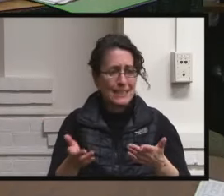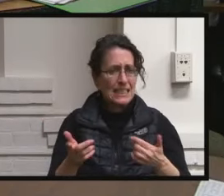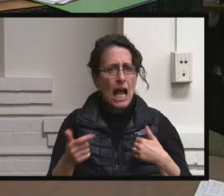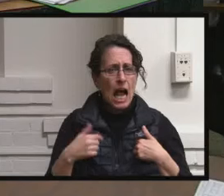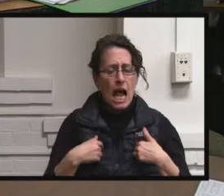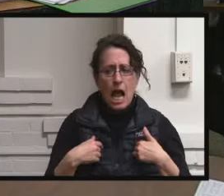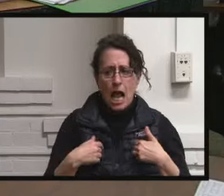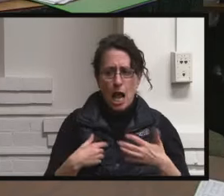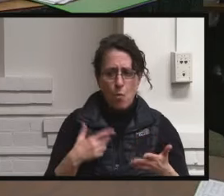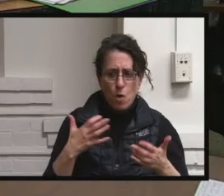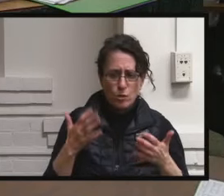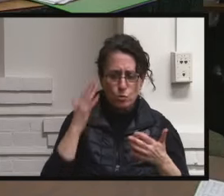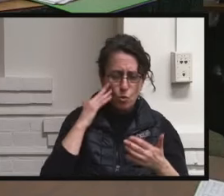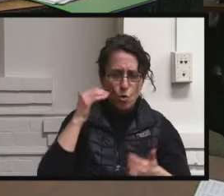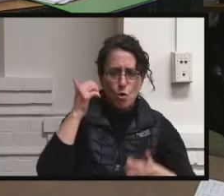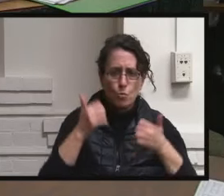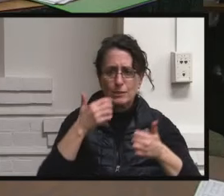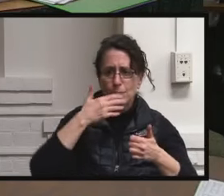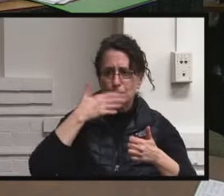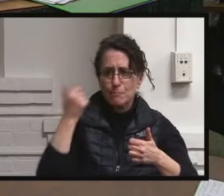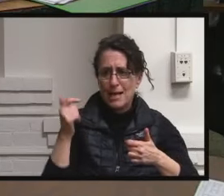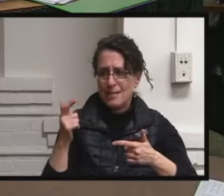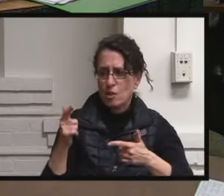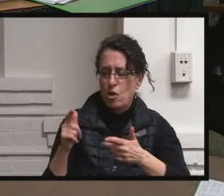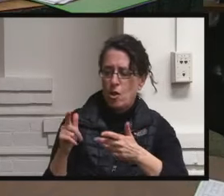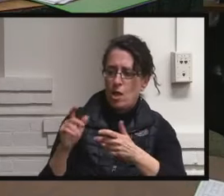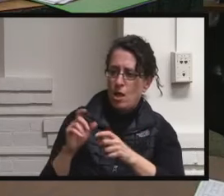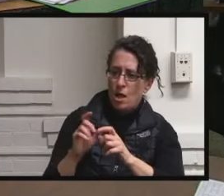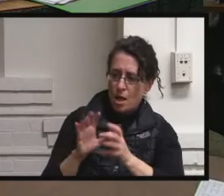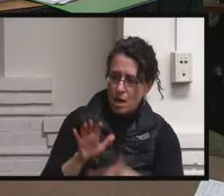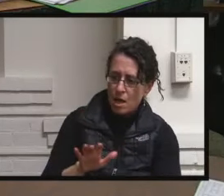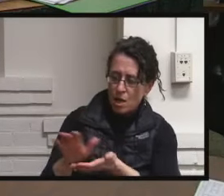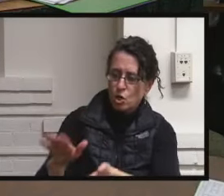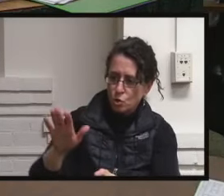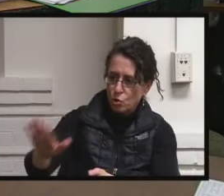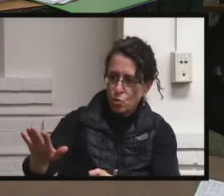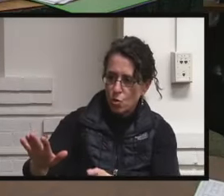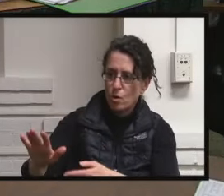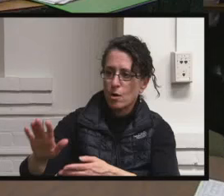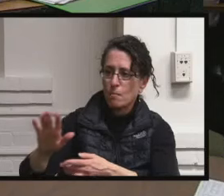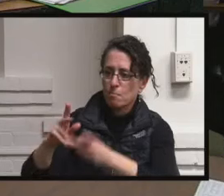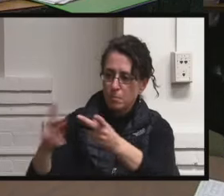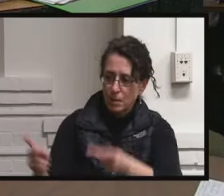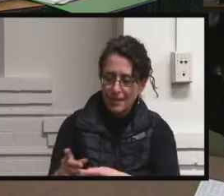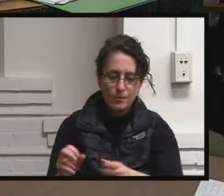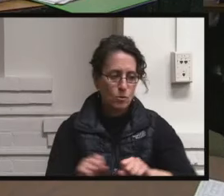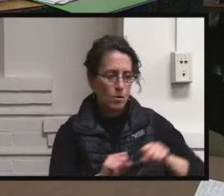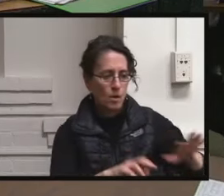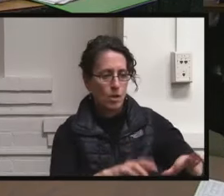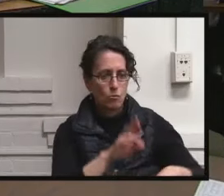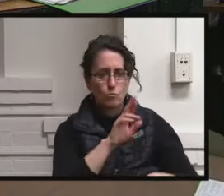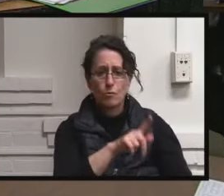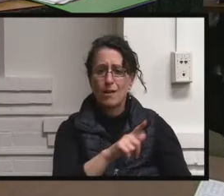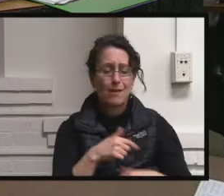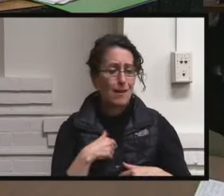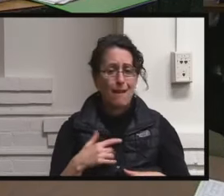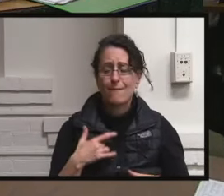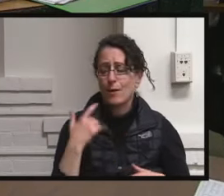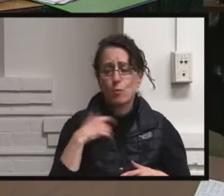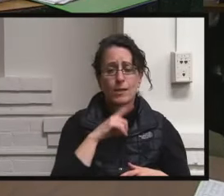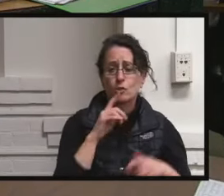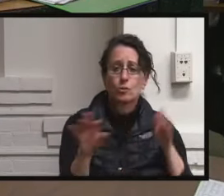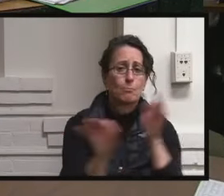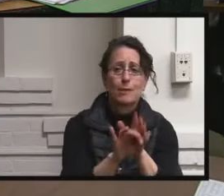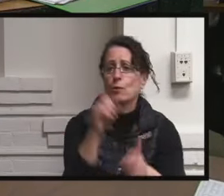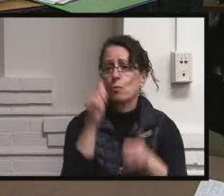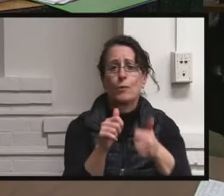us. Mm-hmm. And I'm sort of getting confused on why we're doing something if it costs more when we could do it a different way when it's cheaper. And I know it's a bigger issue, and I think